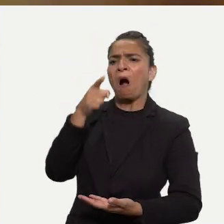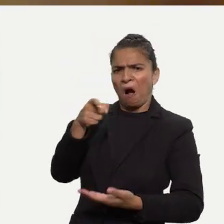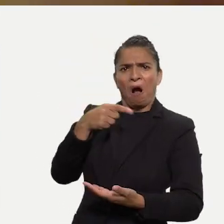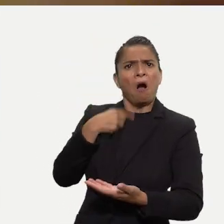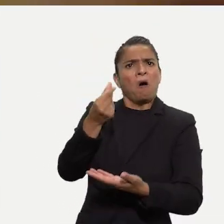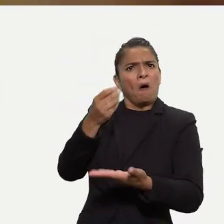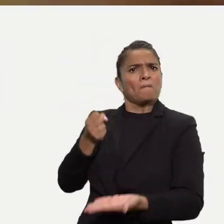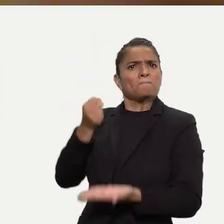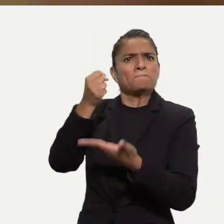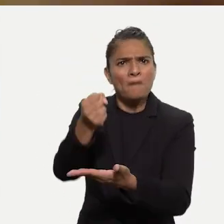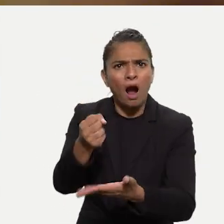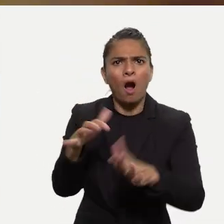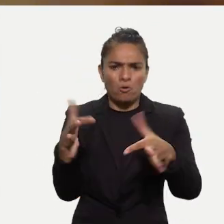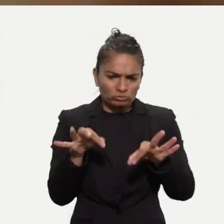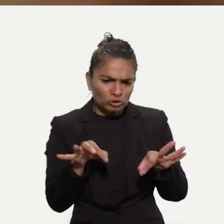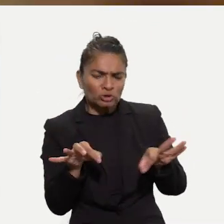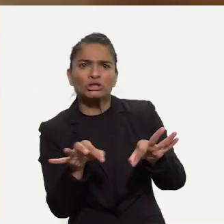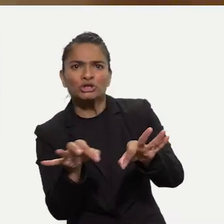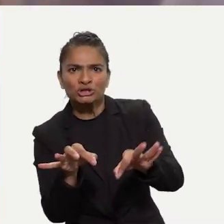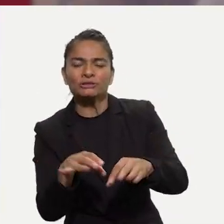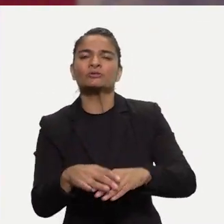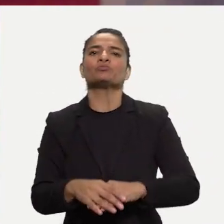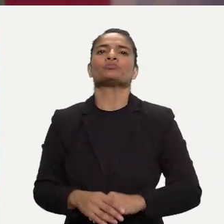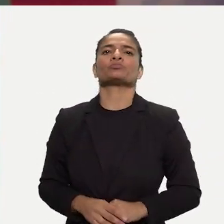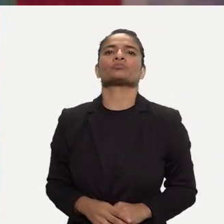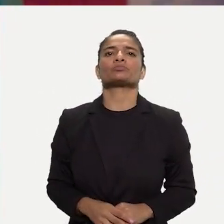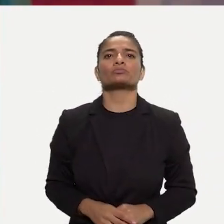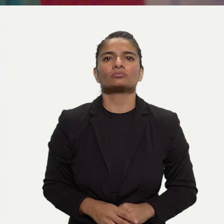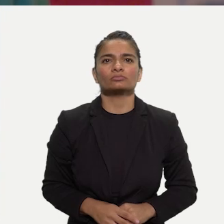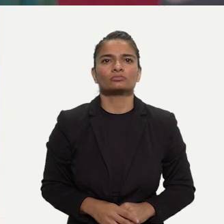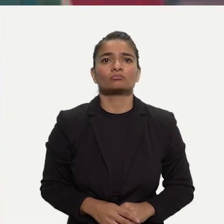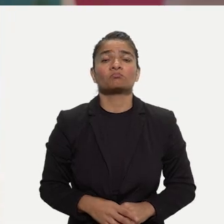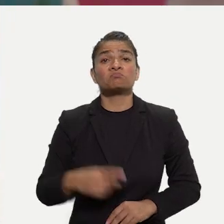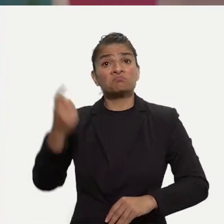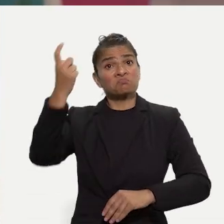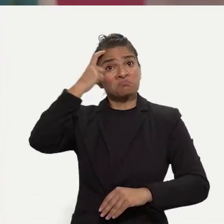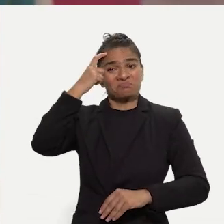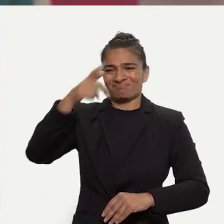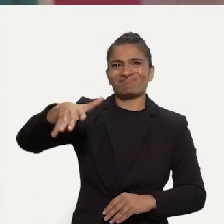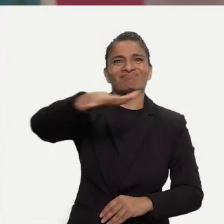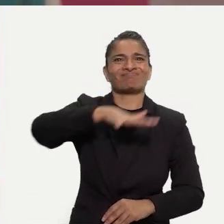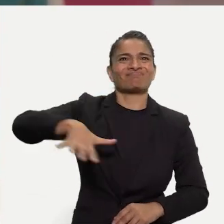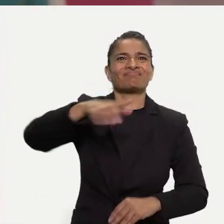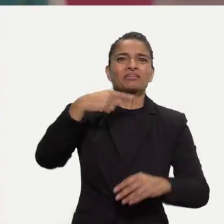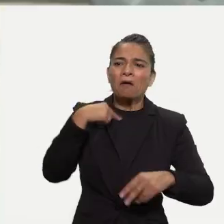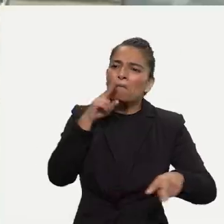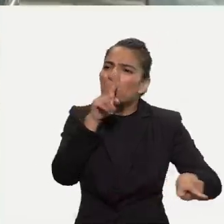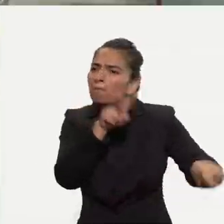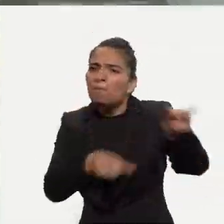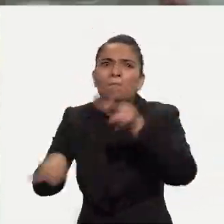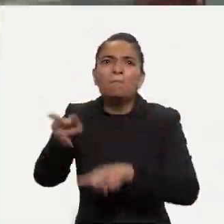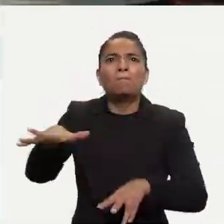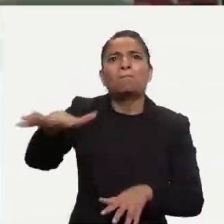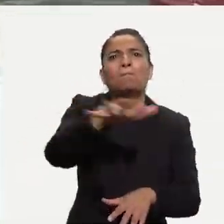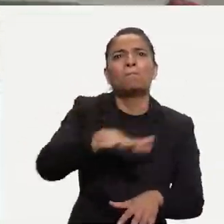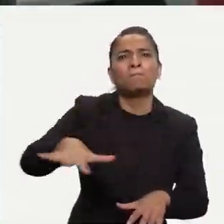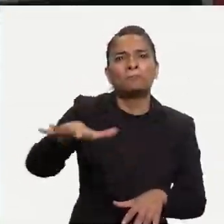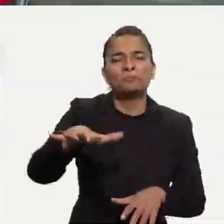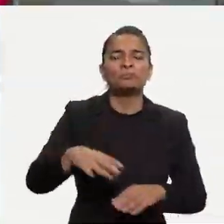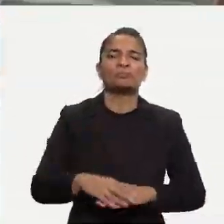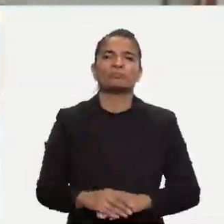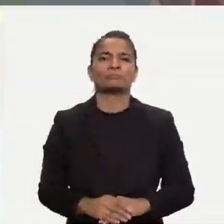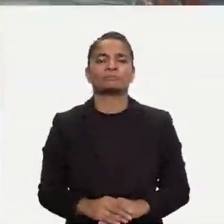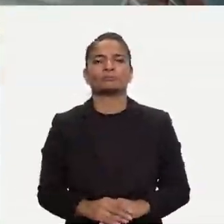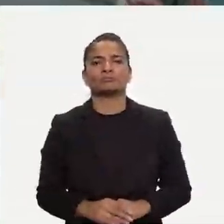have the financing to do these particular actions that were already identified in the strategies. We really need to take a different